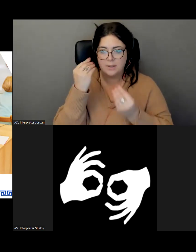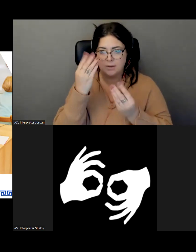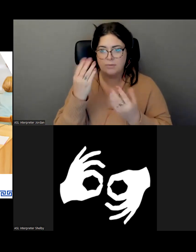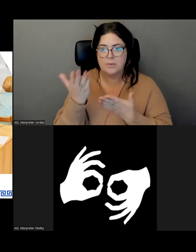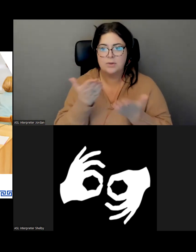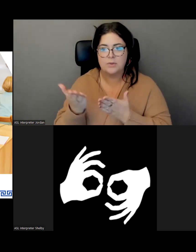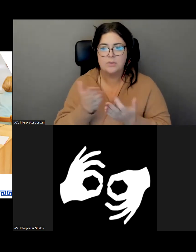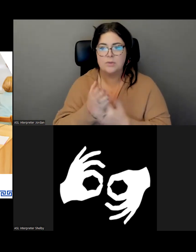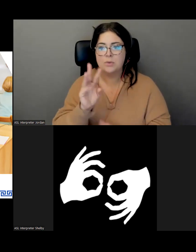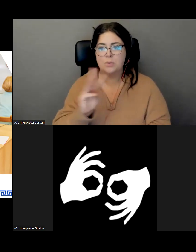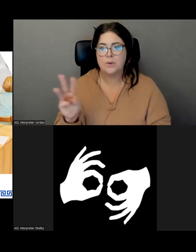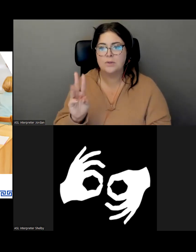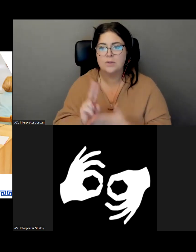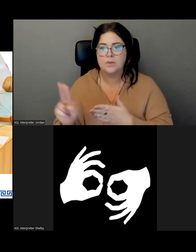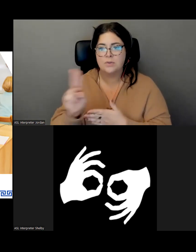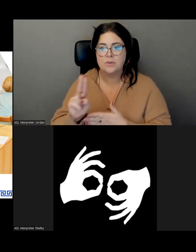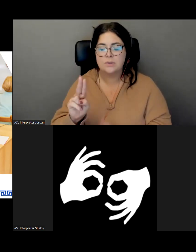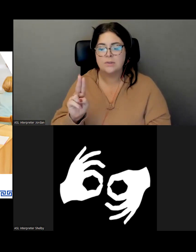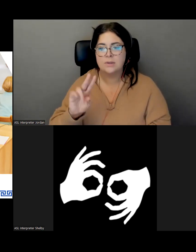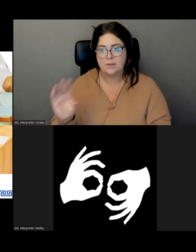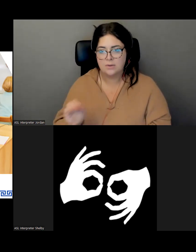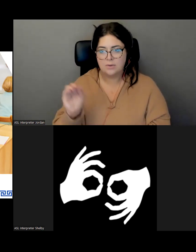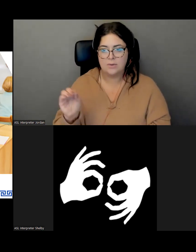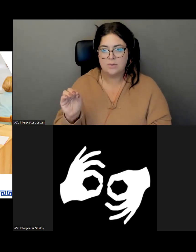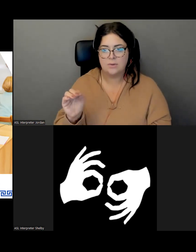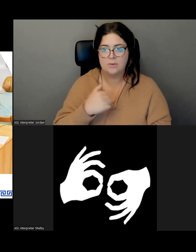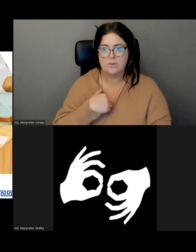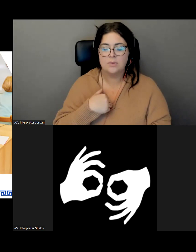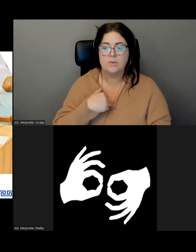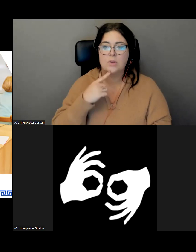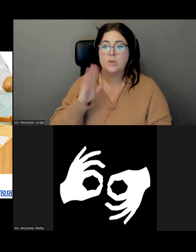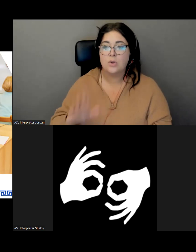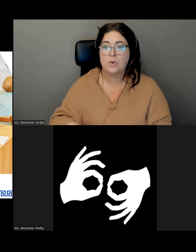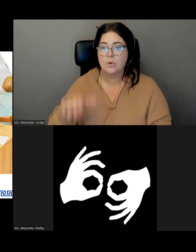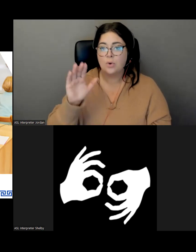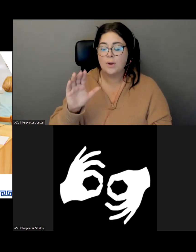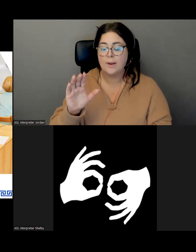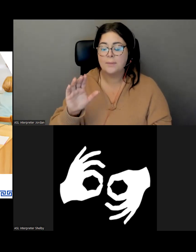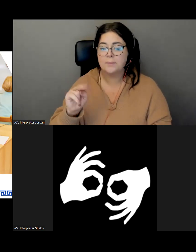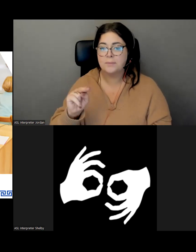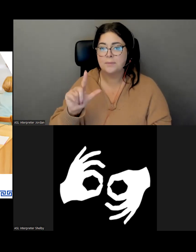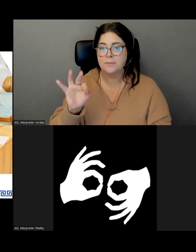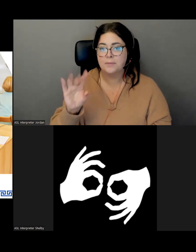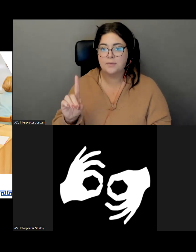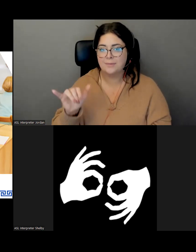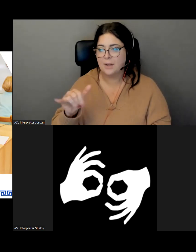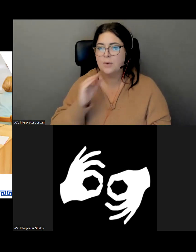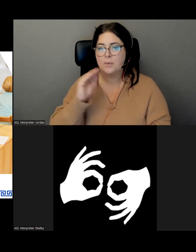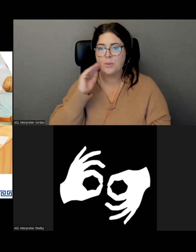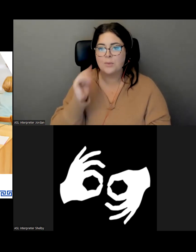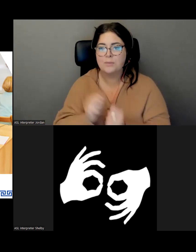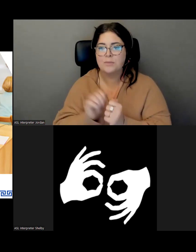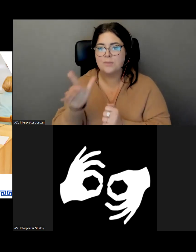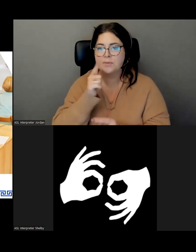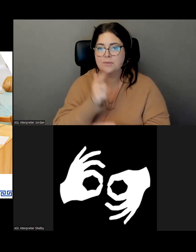Western University in Ontario. Growing up on the west coast of Newfoundland, Rachel is happy to be home with her sisters